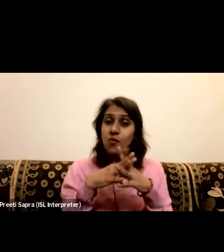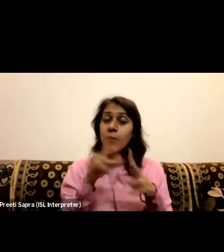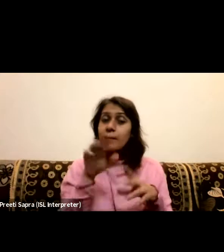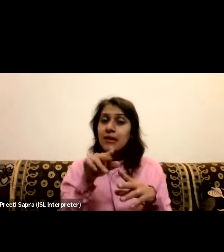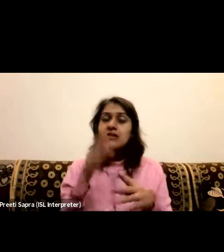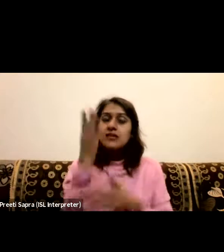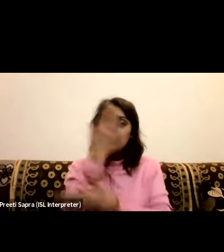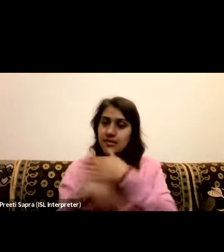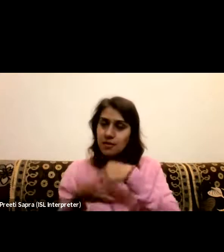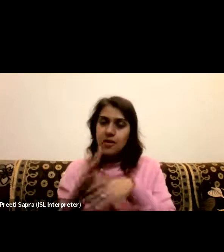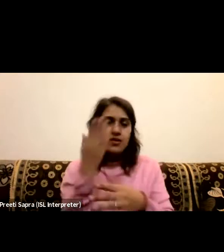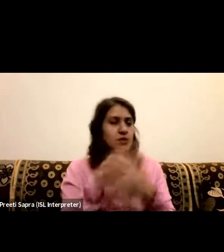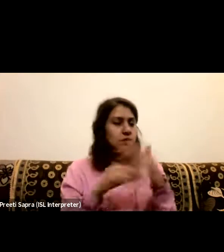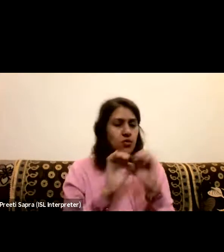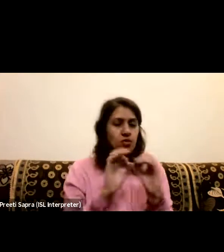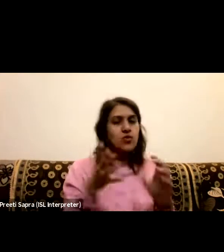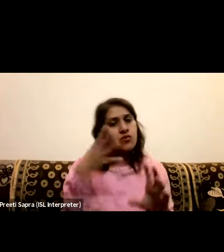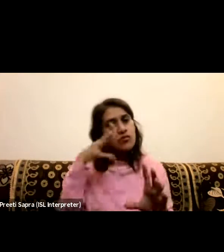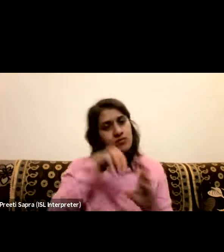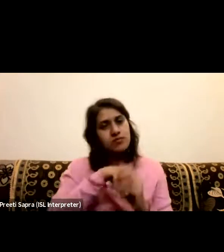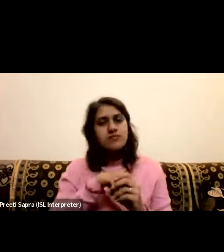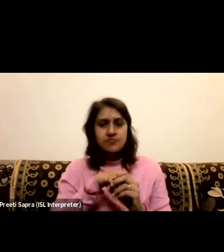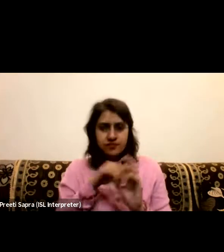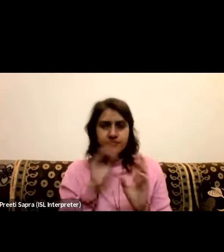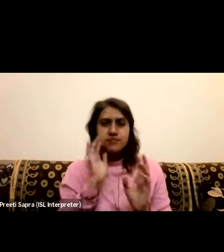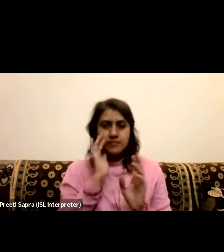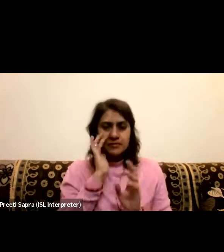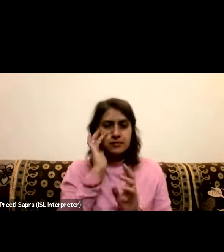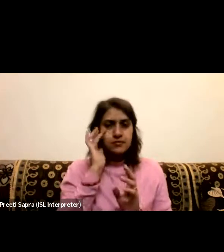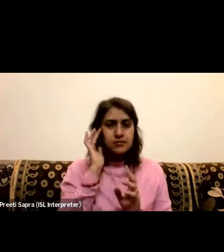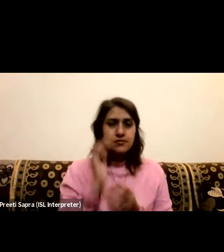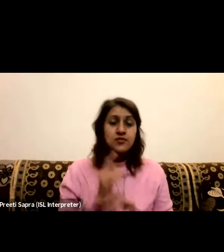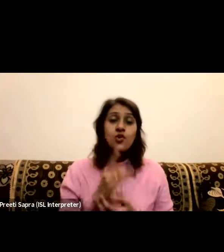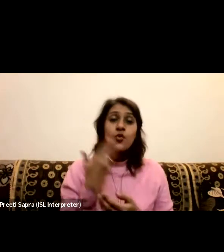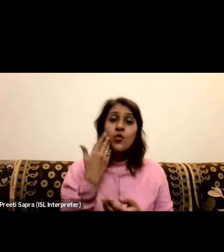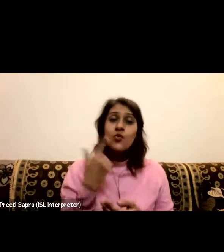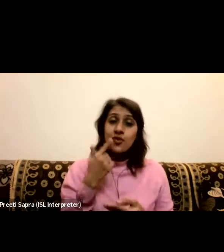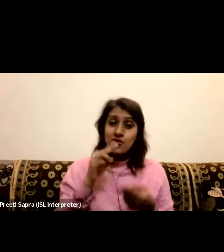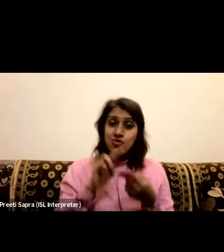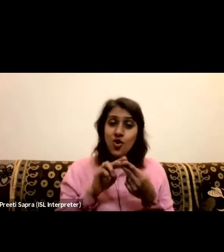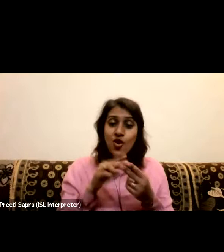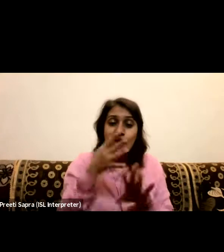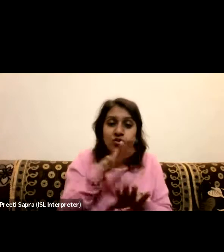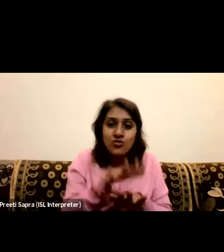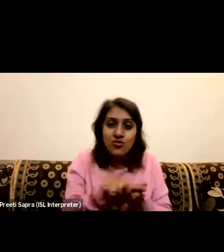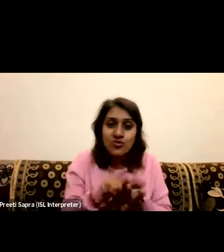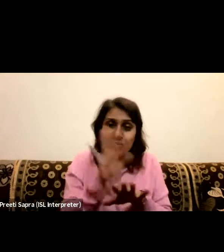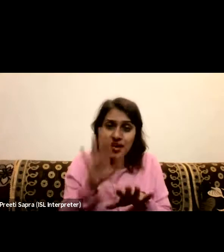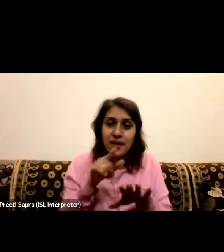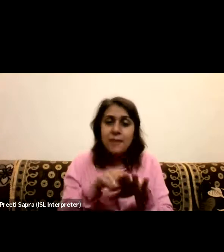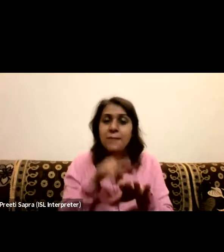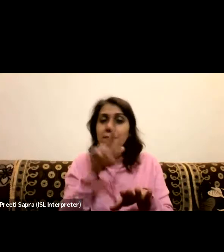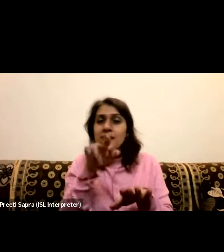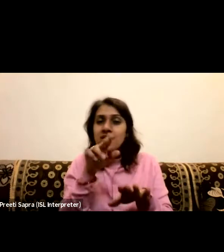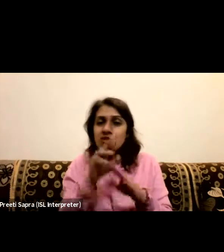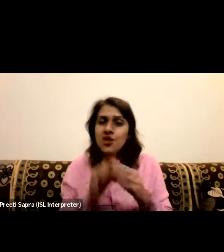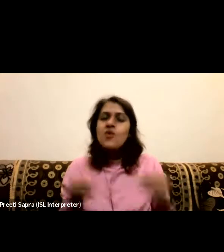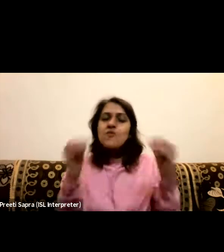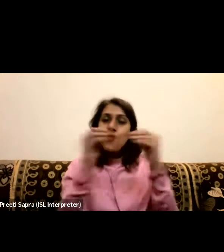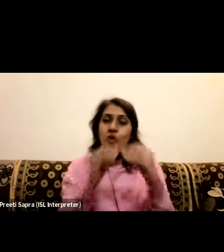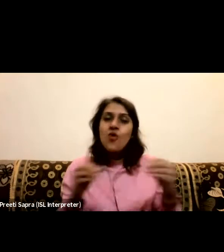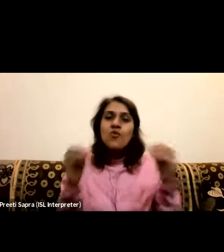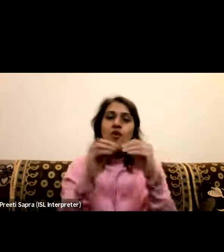also to work together, so that when we talk about inclusion, it becomes more and more of a